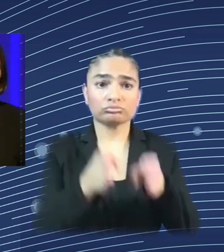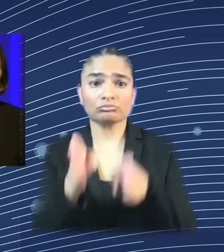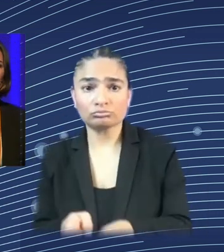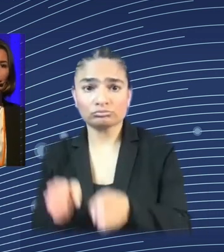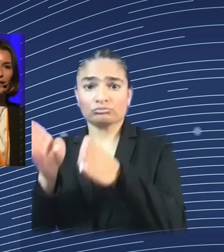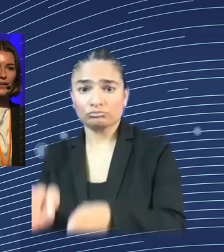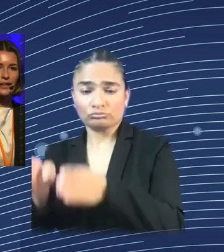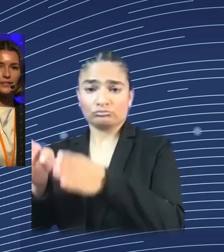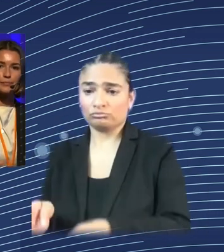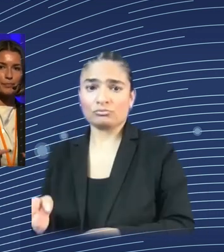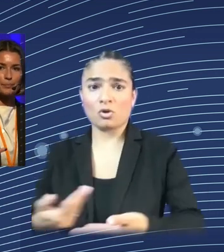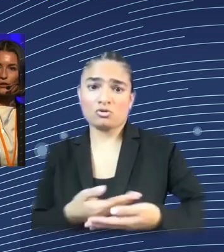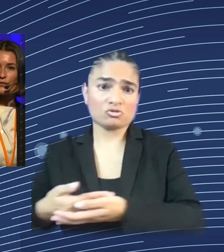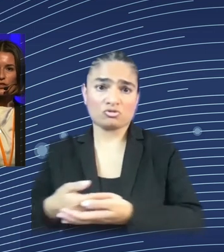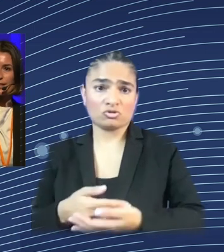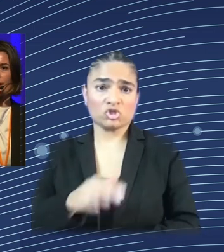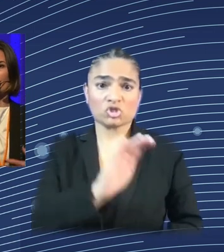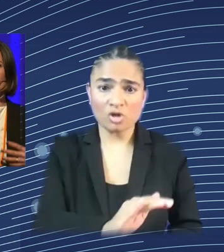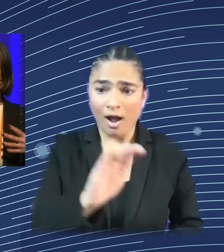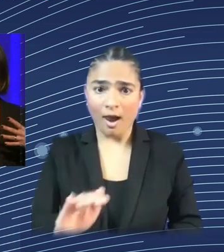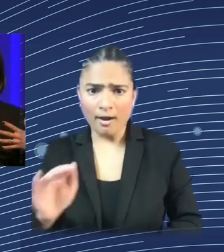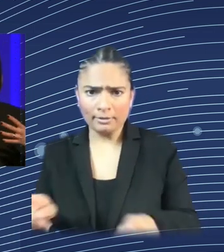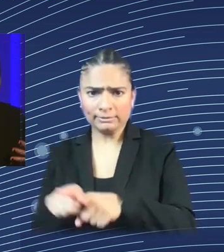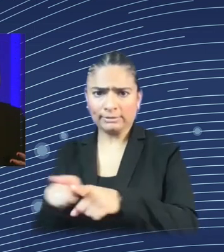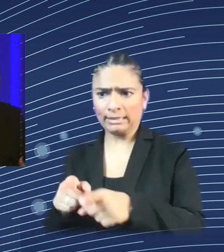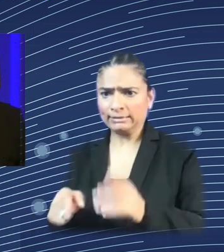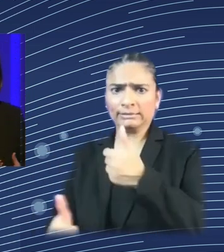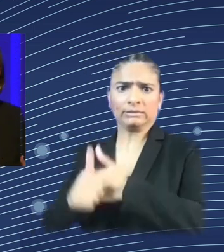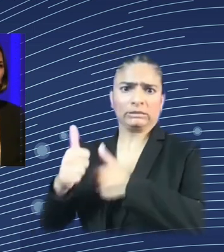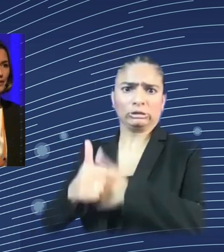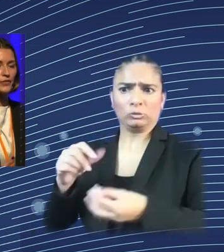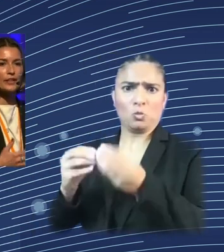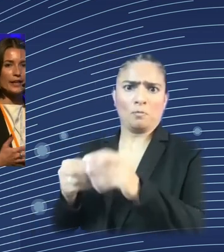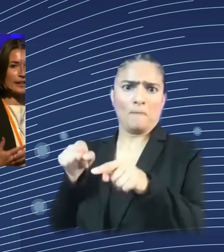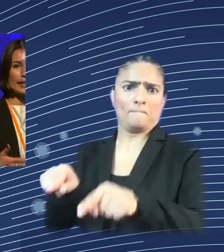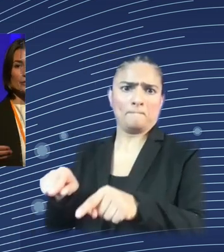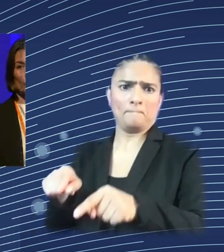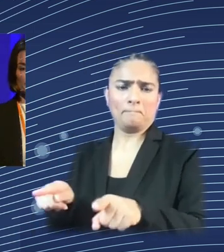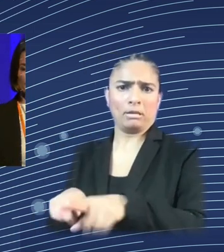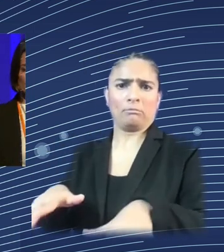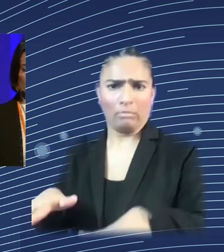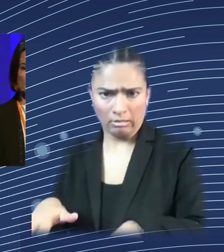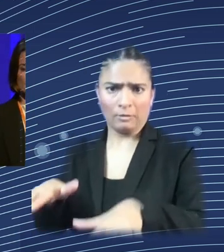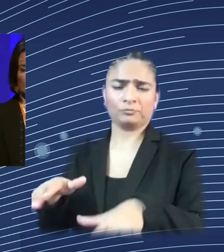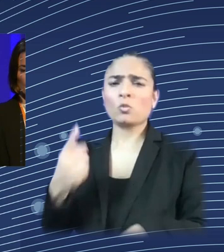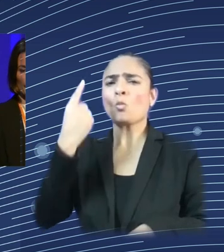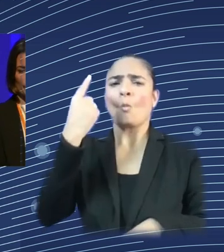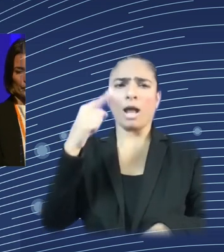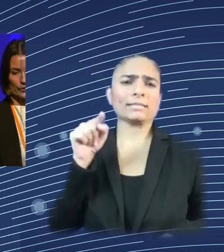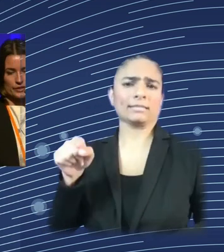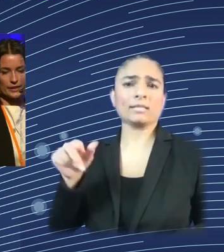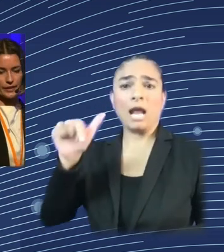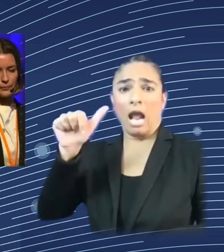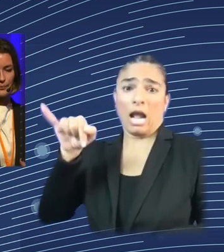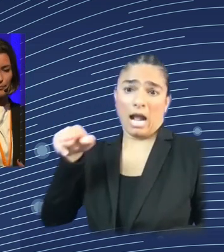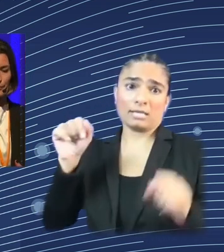could be that public officials are not capable of dealing with AI recommendations. And a